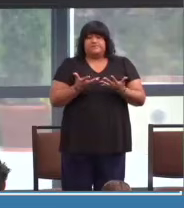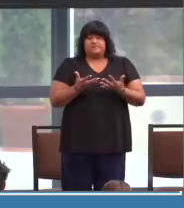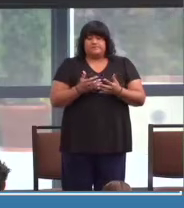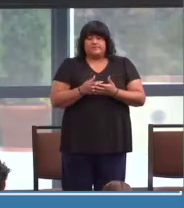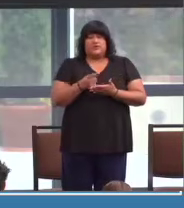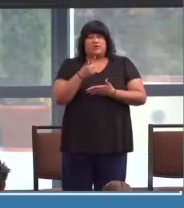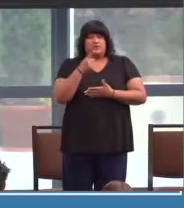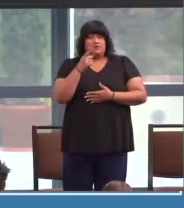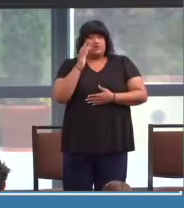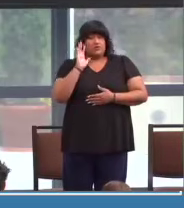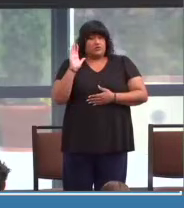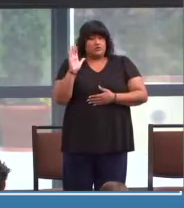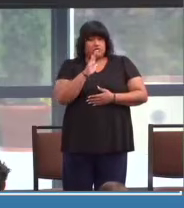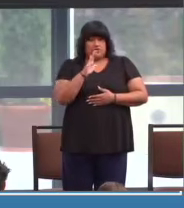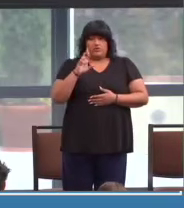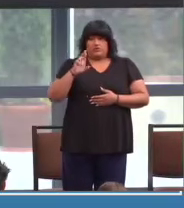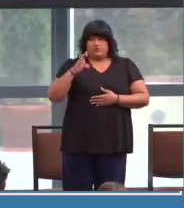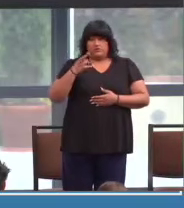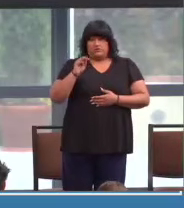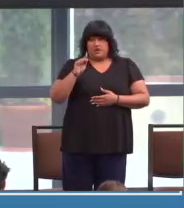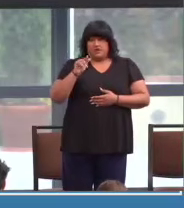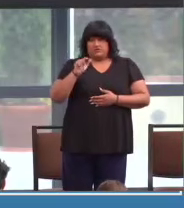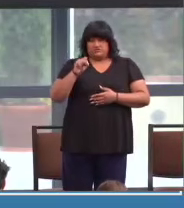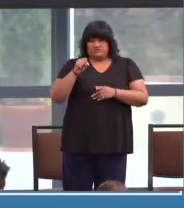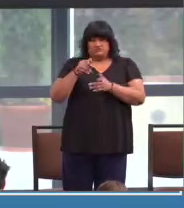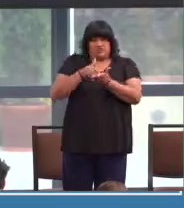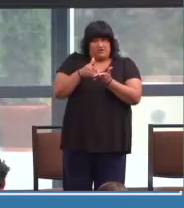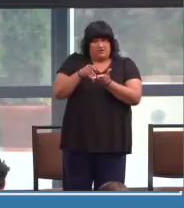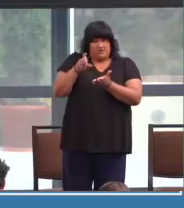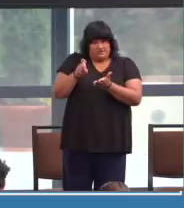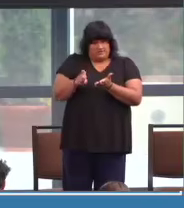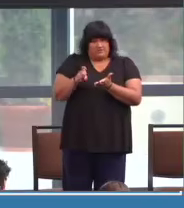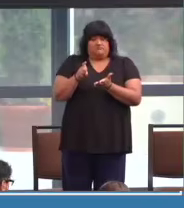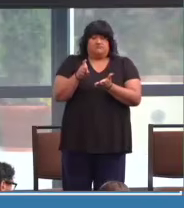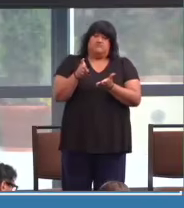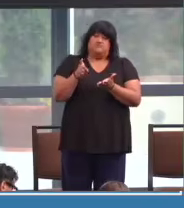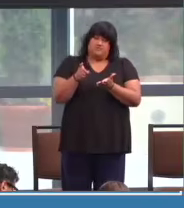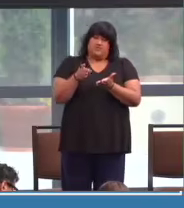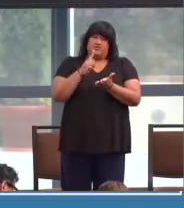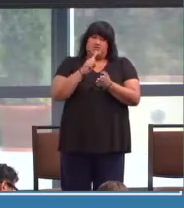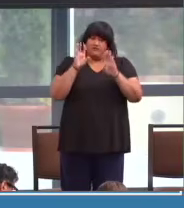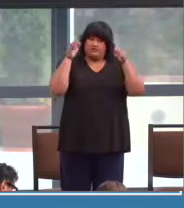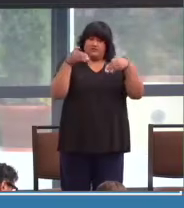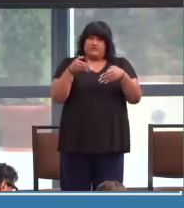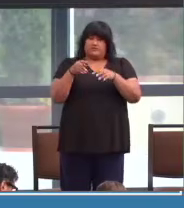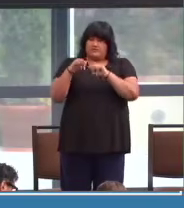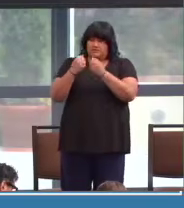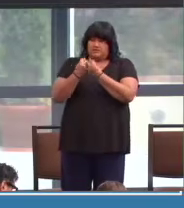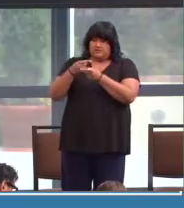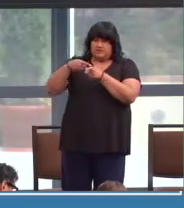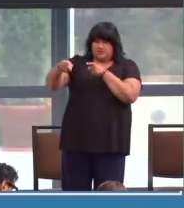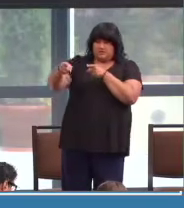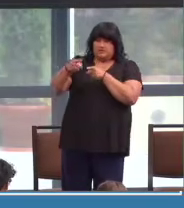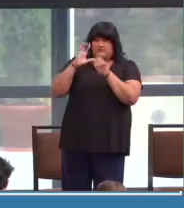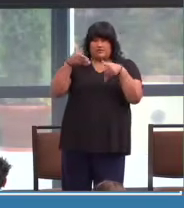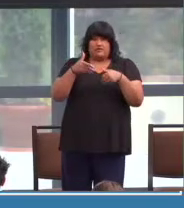probably what your rheumatologist means is that from an organ disease perspective, you're at low risk of developing organ damage, and that's great. But part of